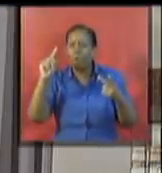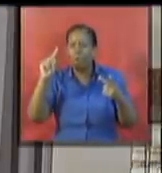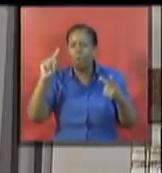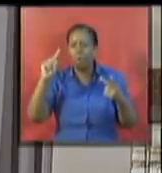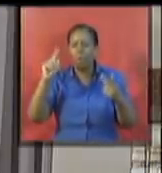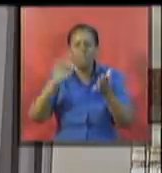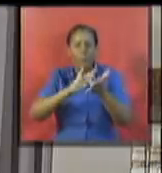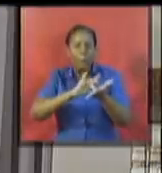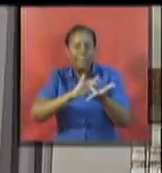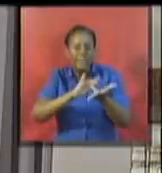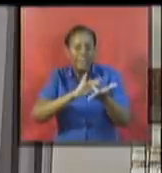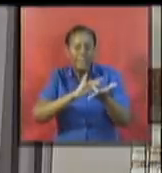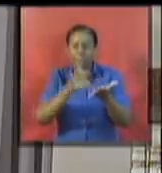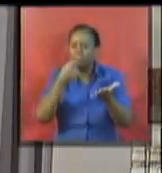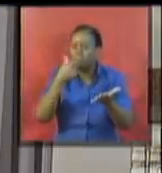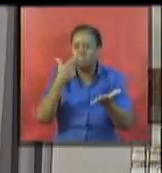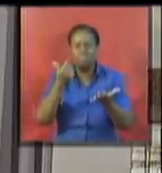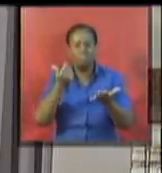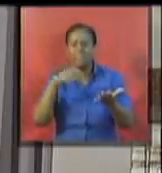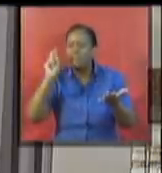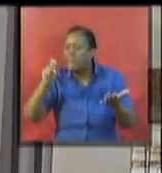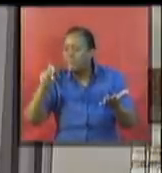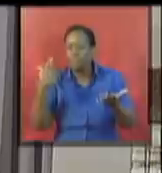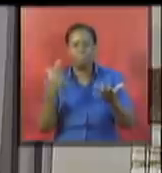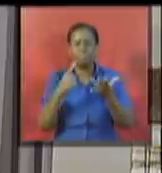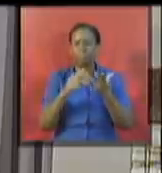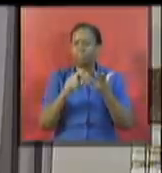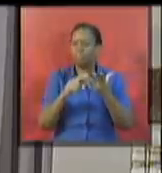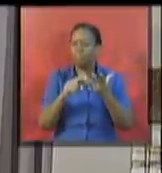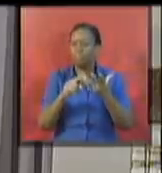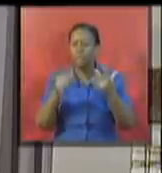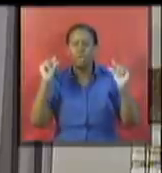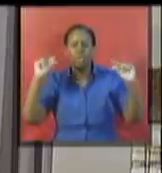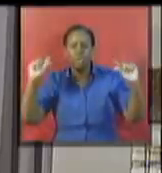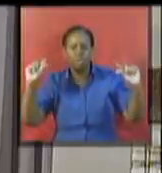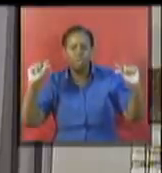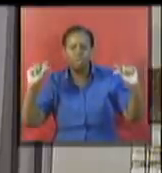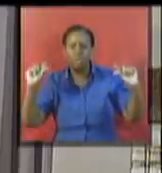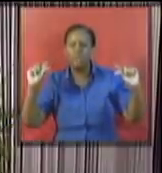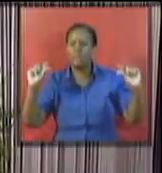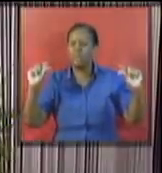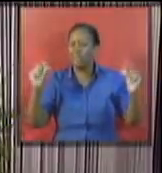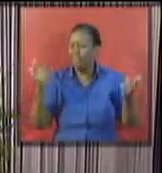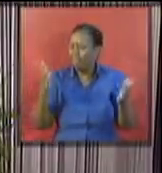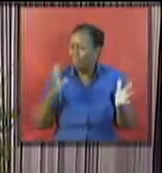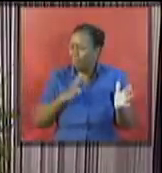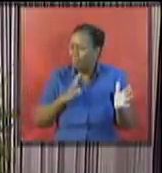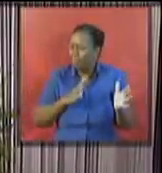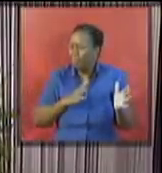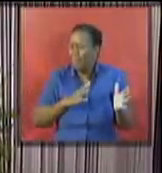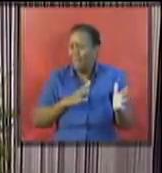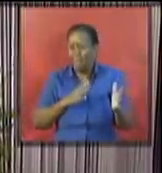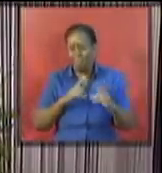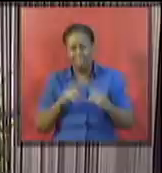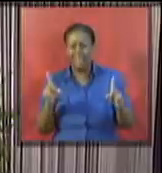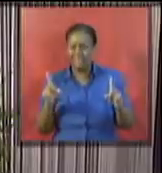be fine. But I will get the legal clarification, and it did come to my attention. Thank you very much. And